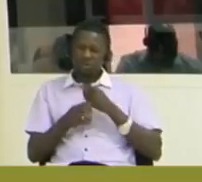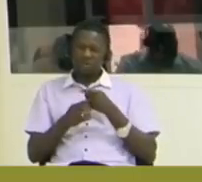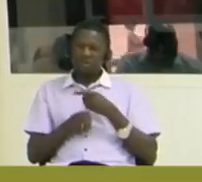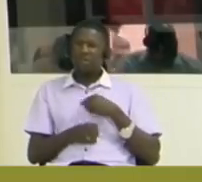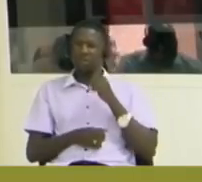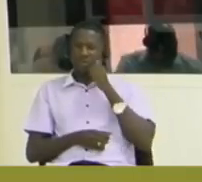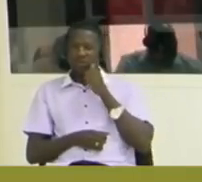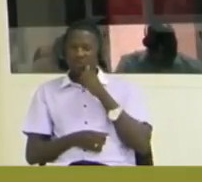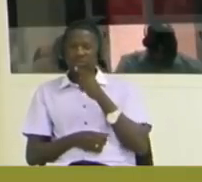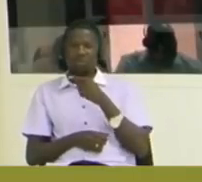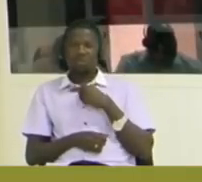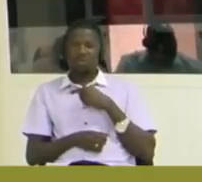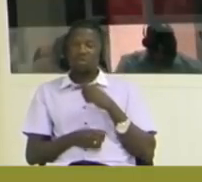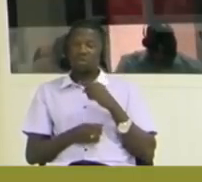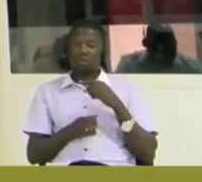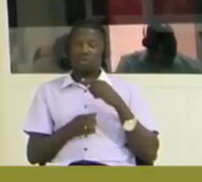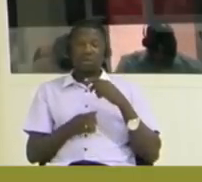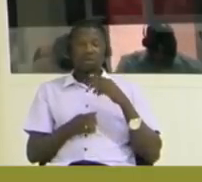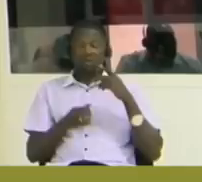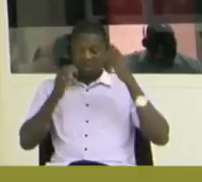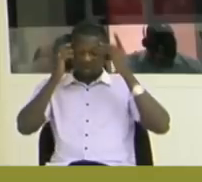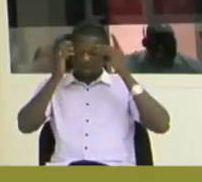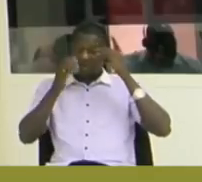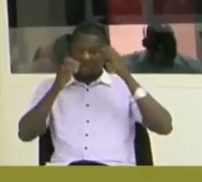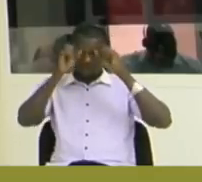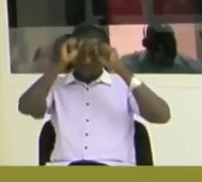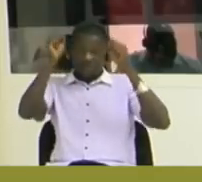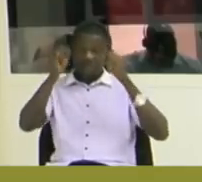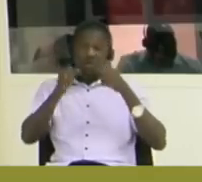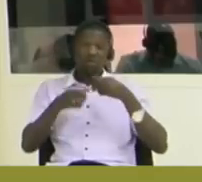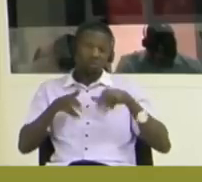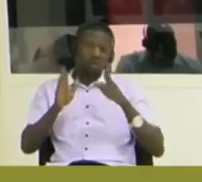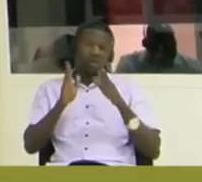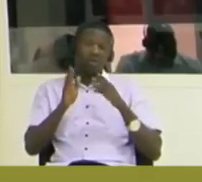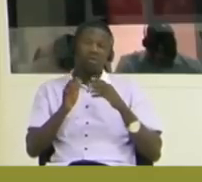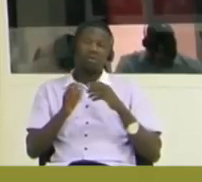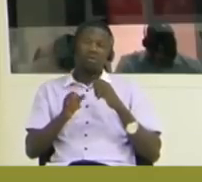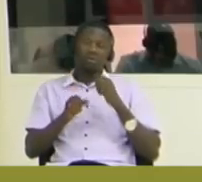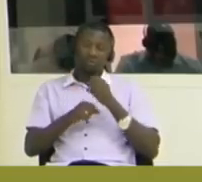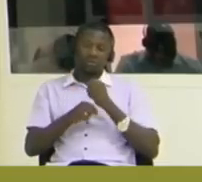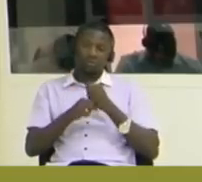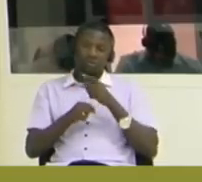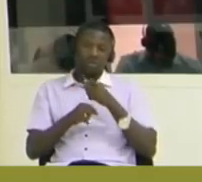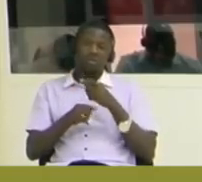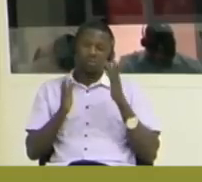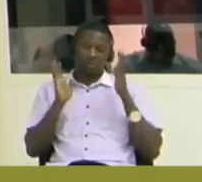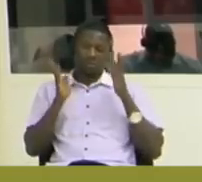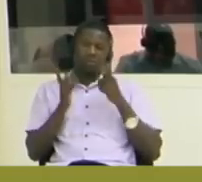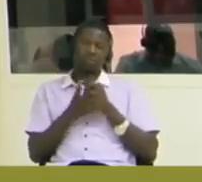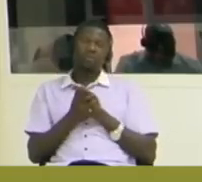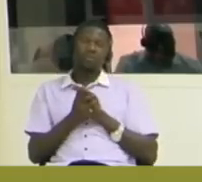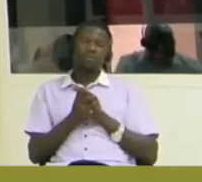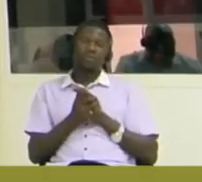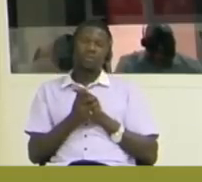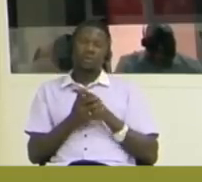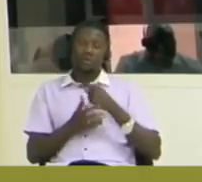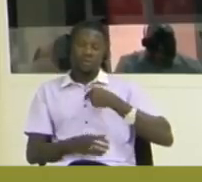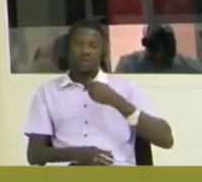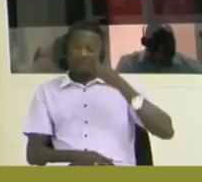means to solve this issue. And I agreed.